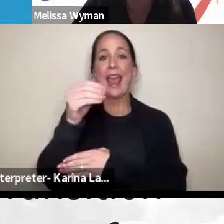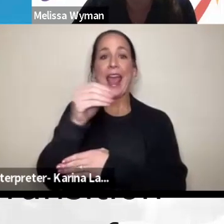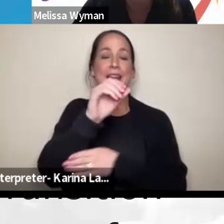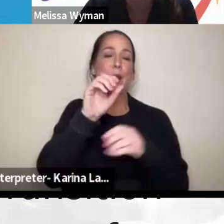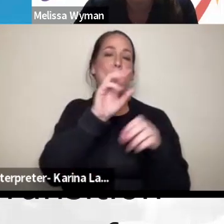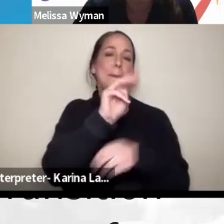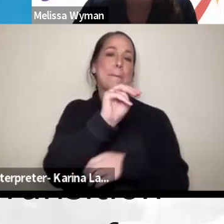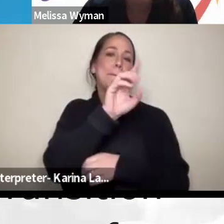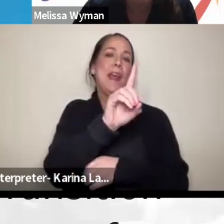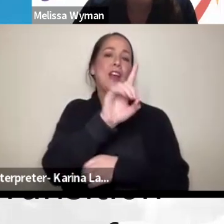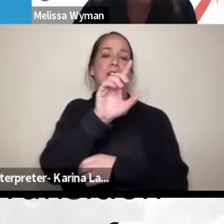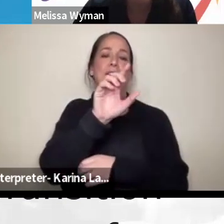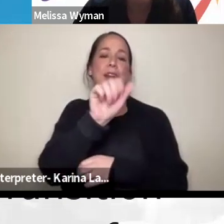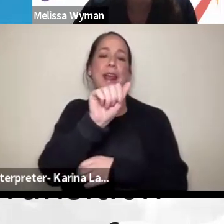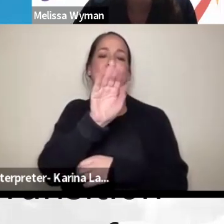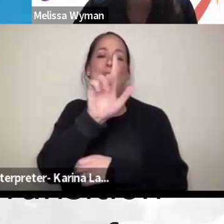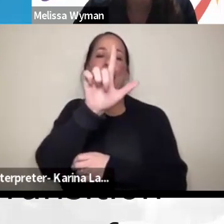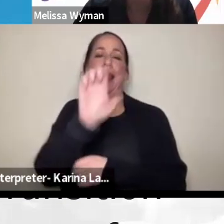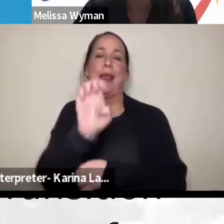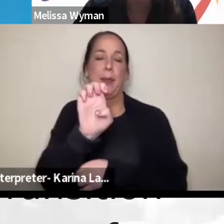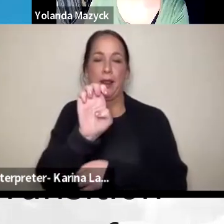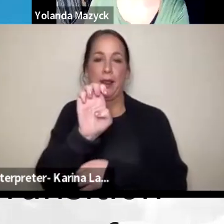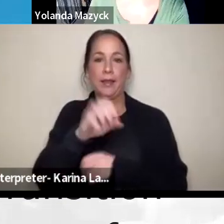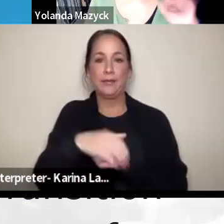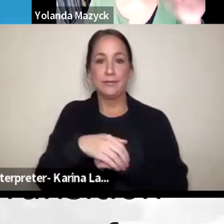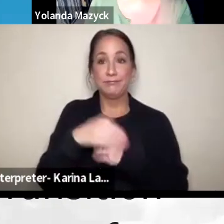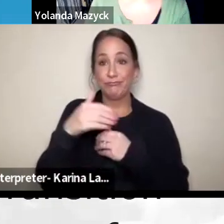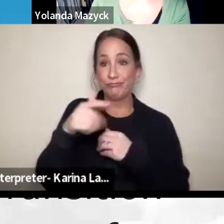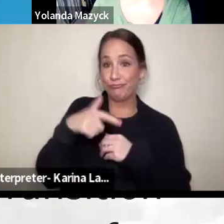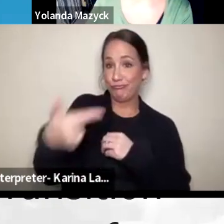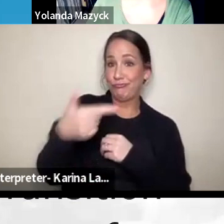ABLE. Yolanda? Hi.